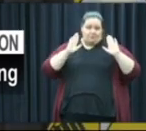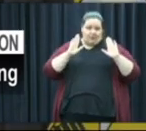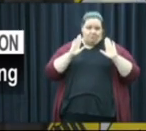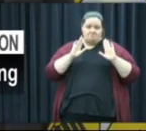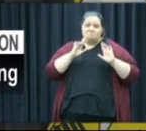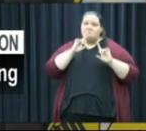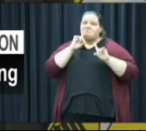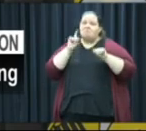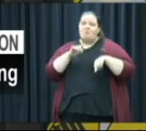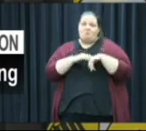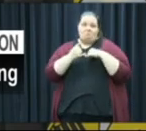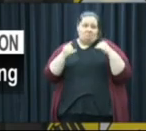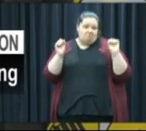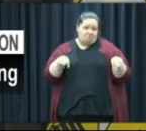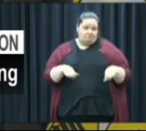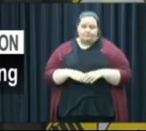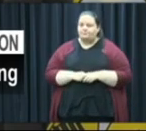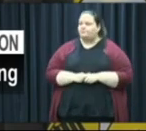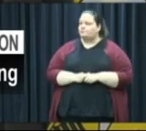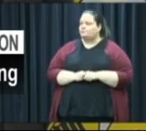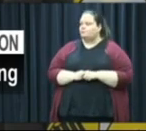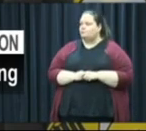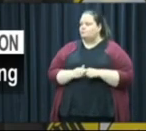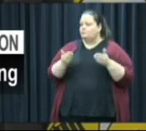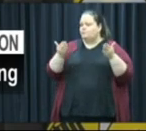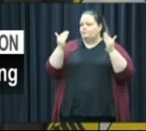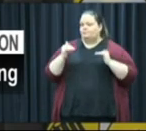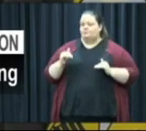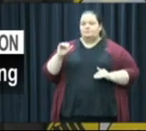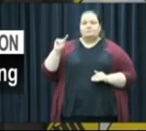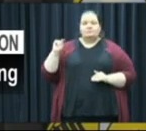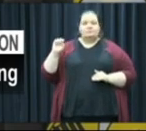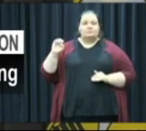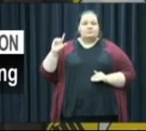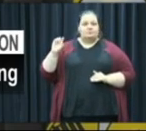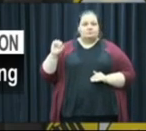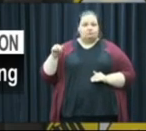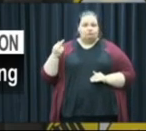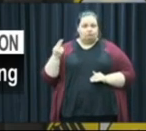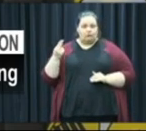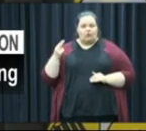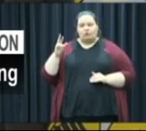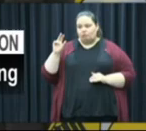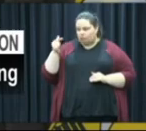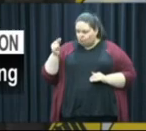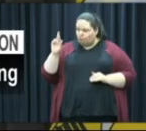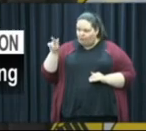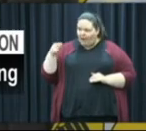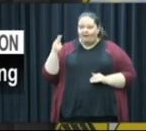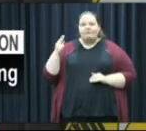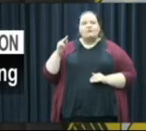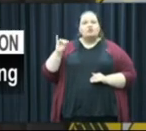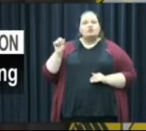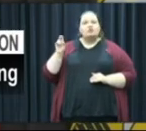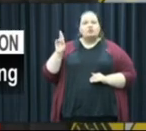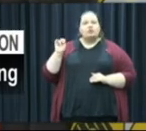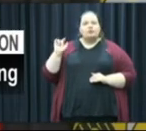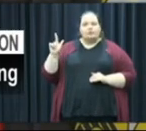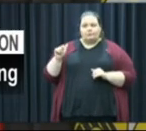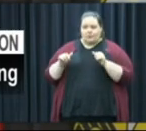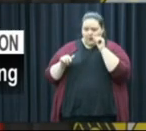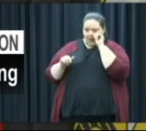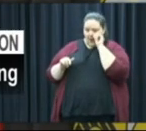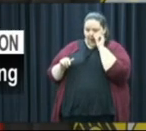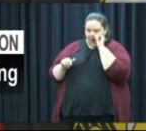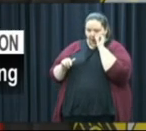Journal. Thanks, Bruce. My question is to Dr. Russell. Dr. Russell, I'd like to